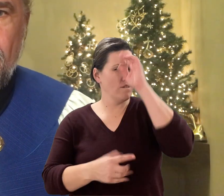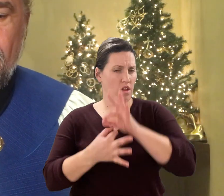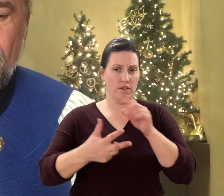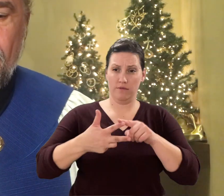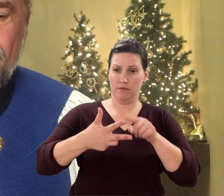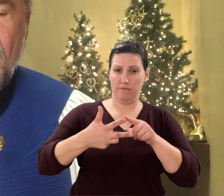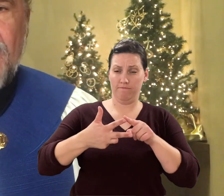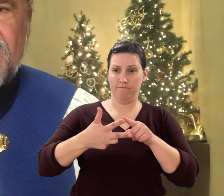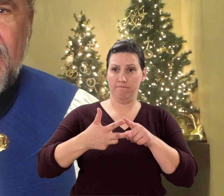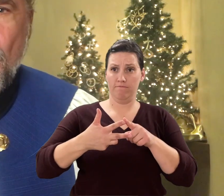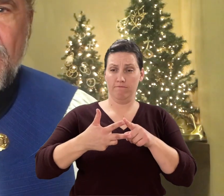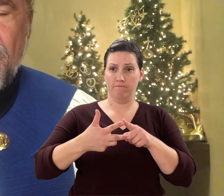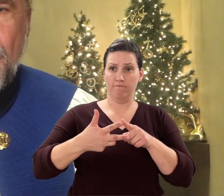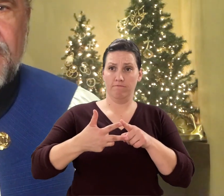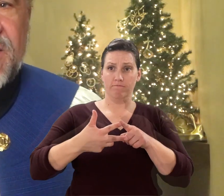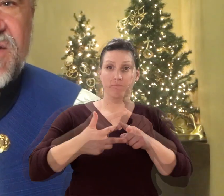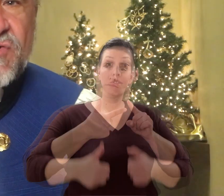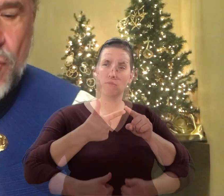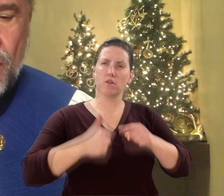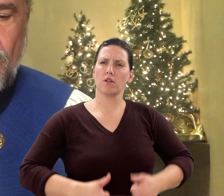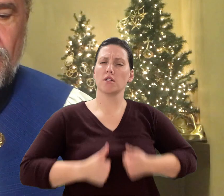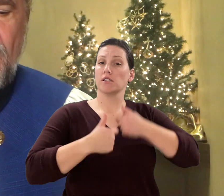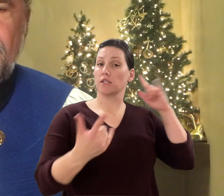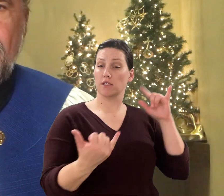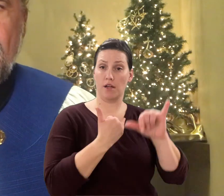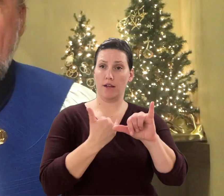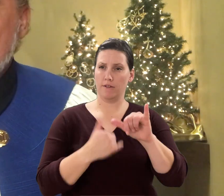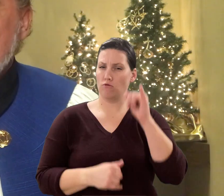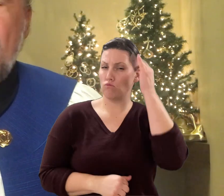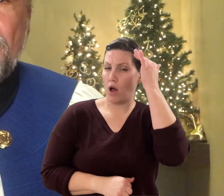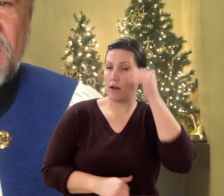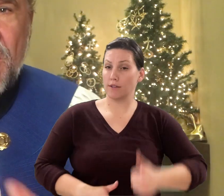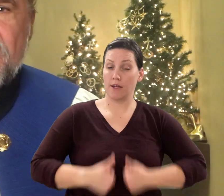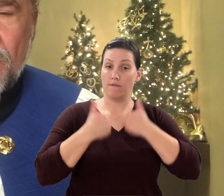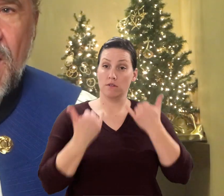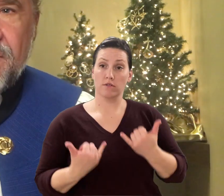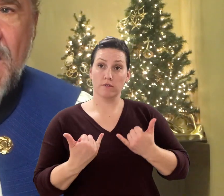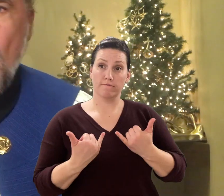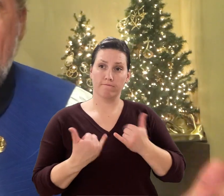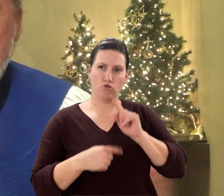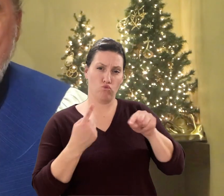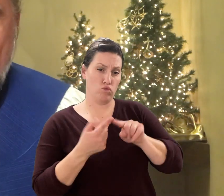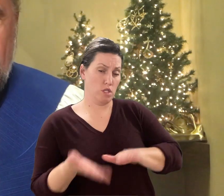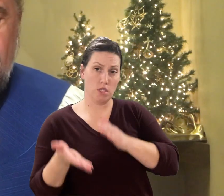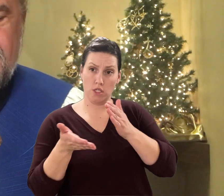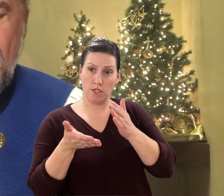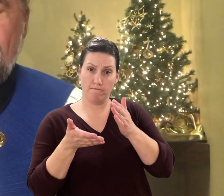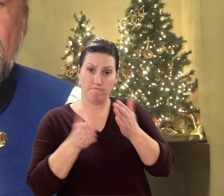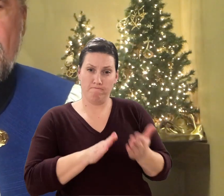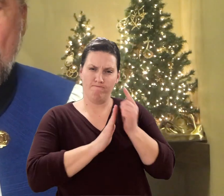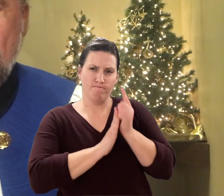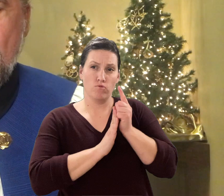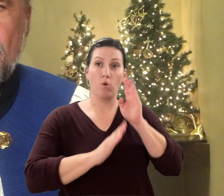faith. A second way to think about it is eternal life. That because you're alive now, at the moment of